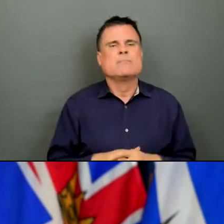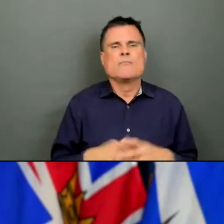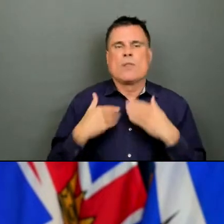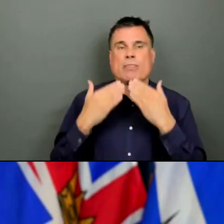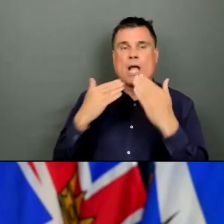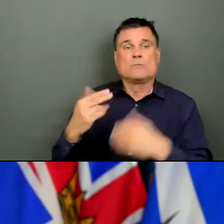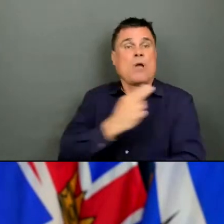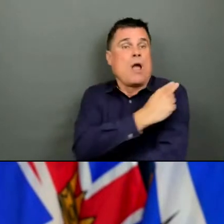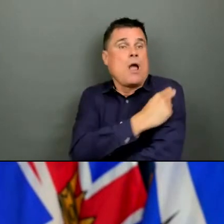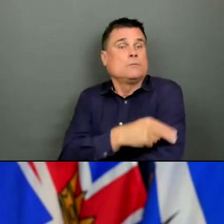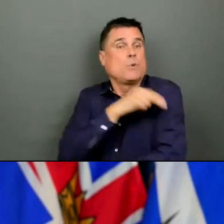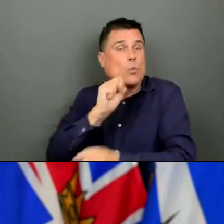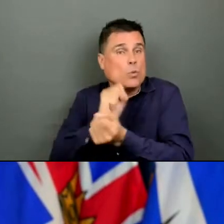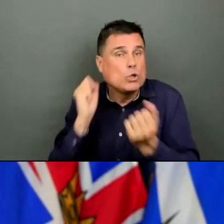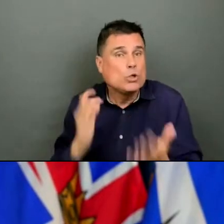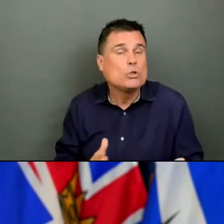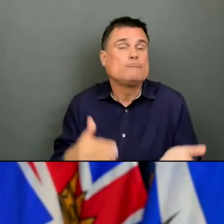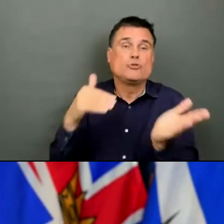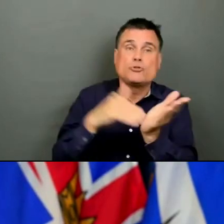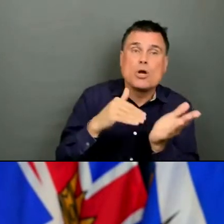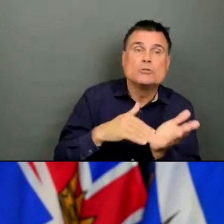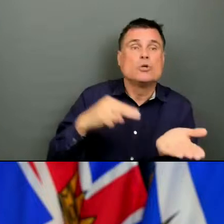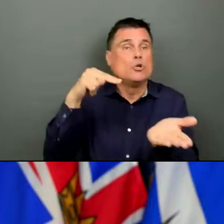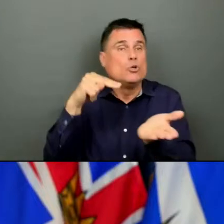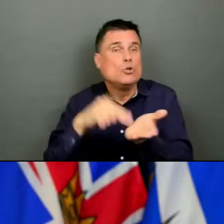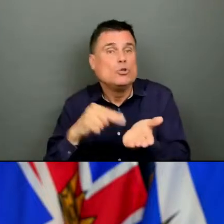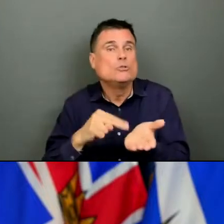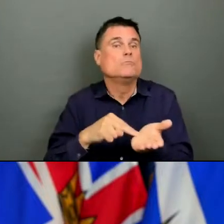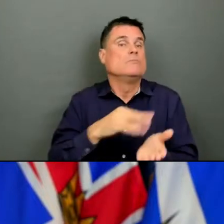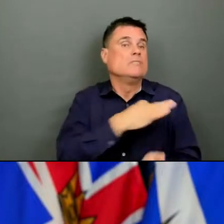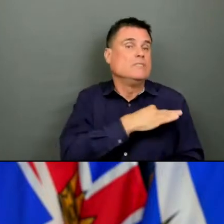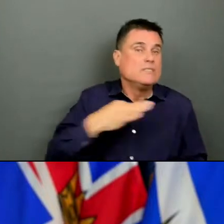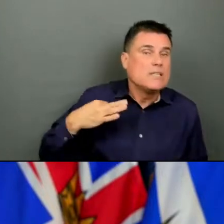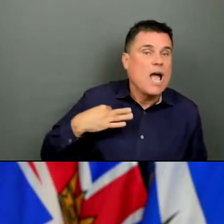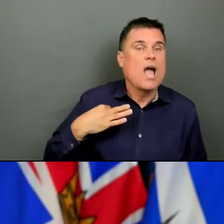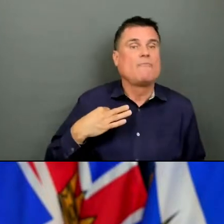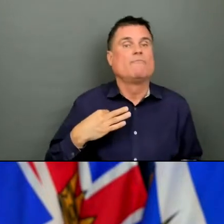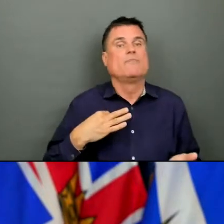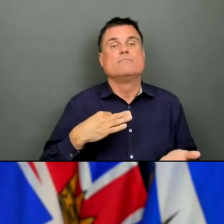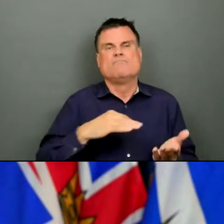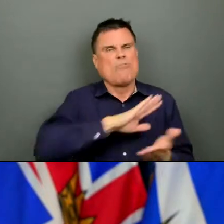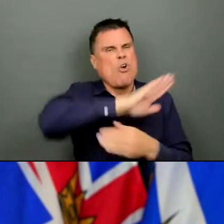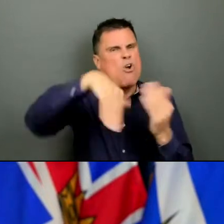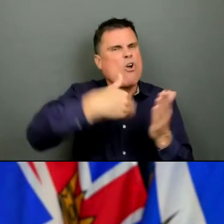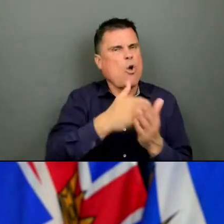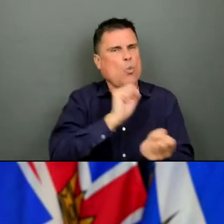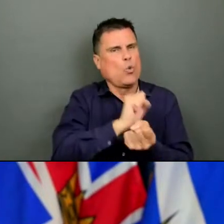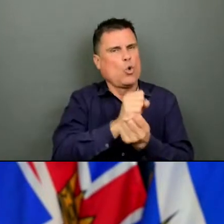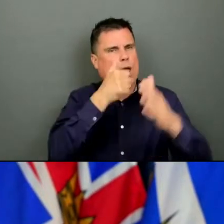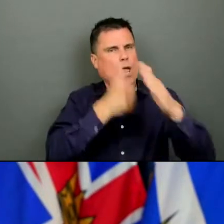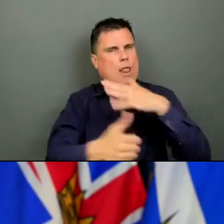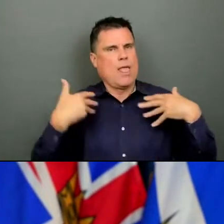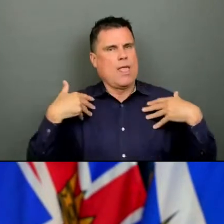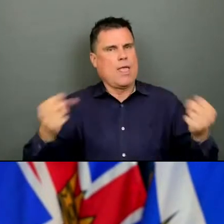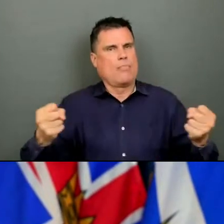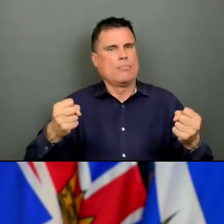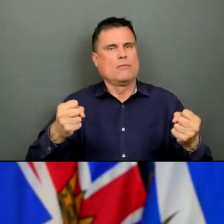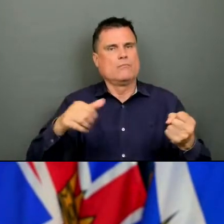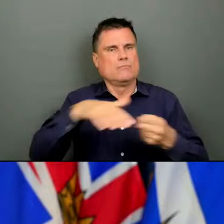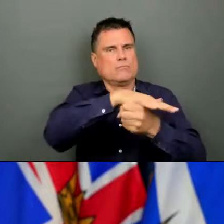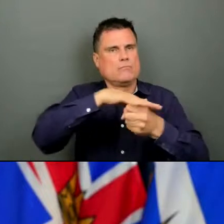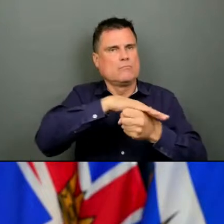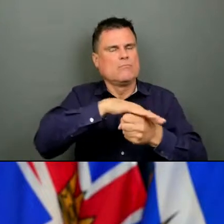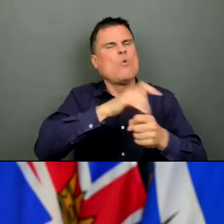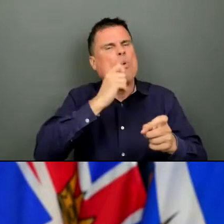hospital workers, members of the Hospital Employees Union, our nurses, our doctors, our health sciences professionals, those who keep our hospitals safe